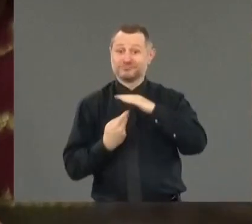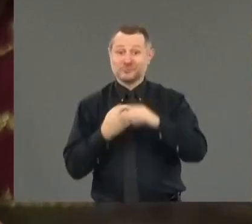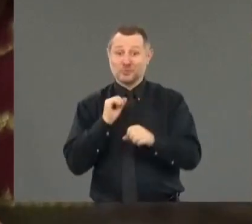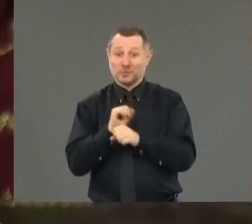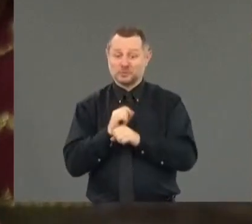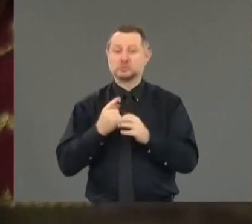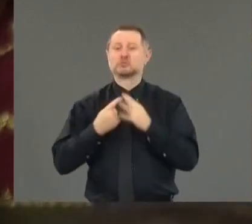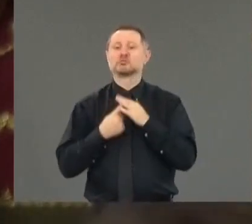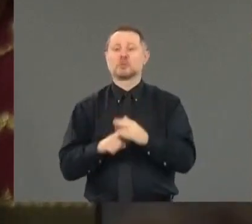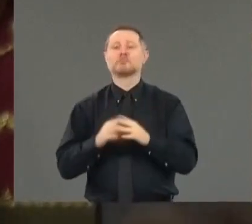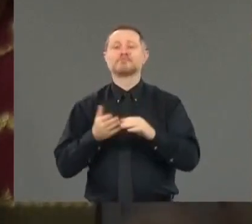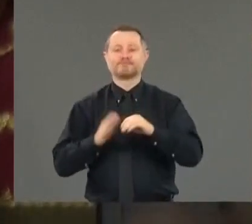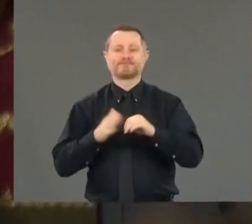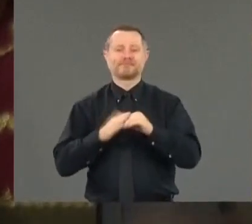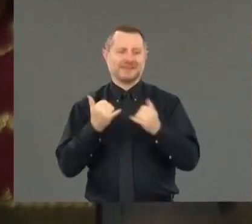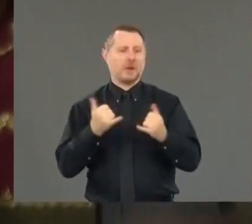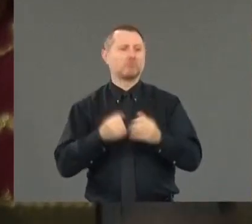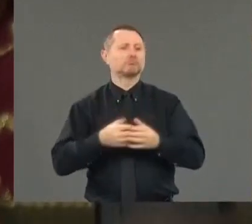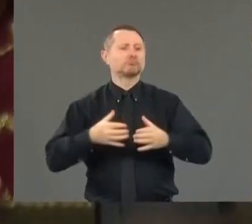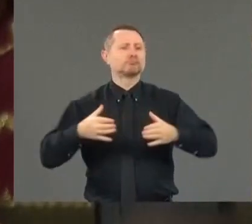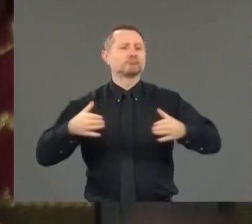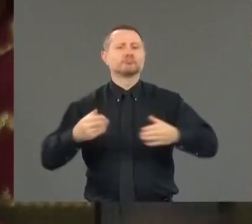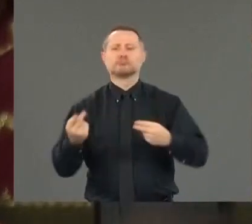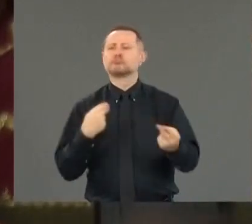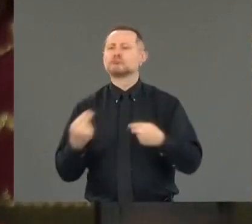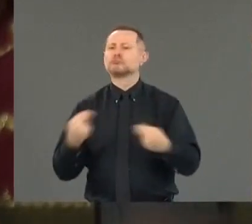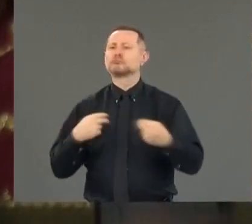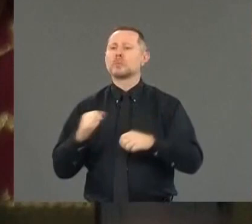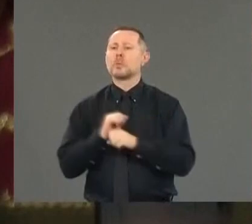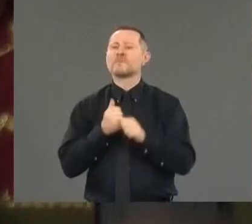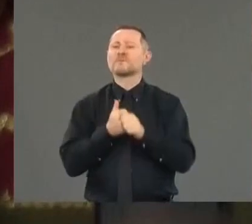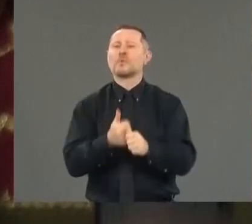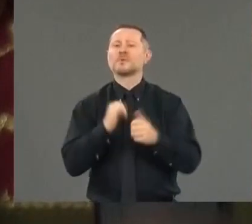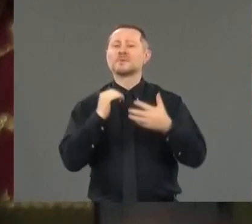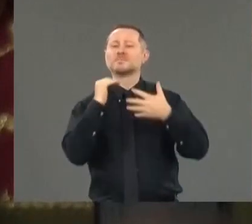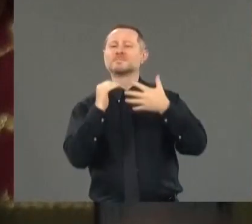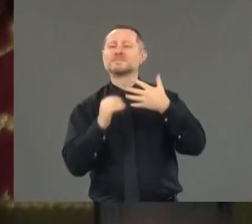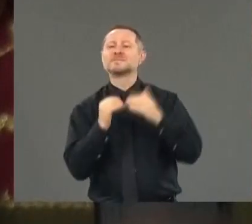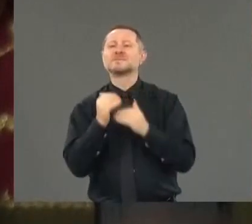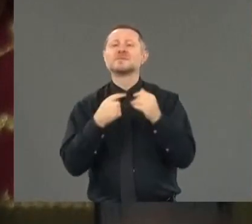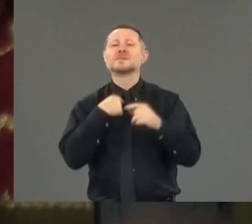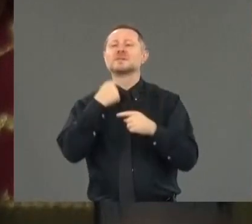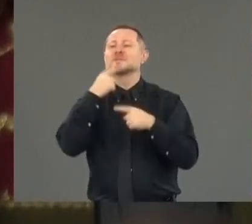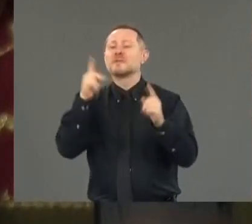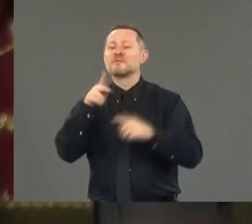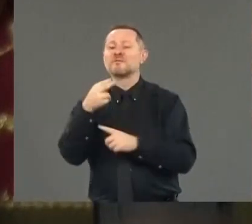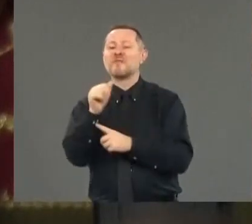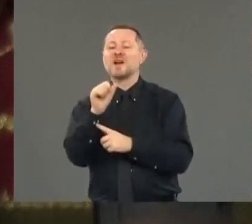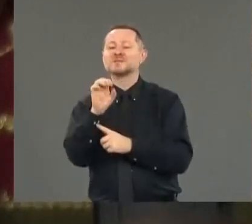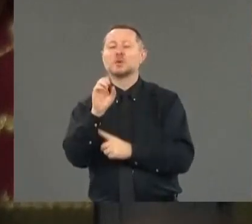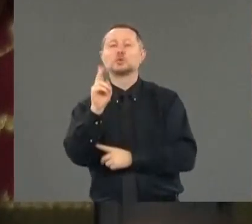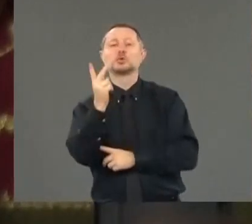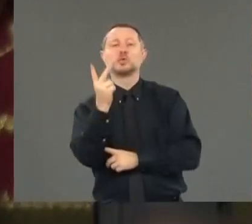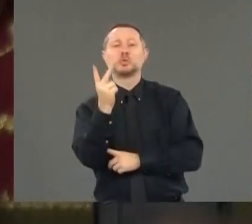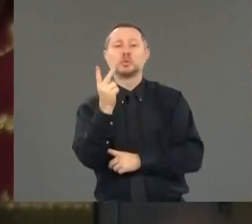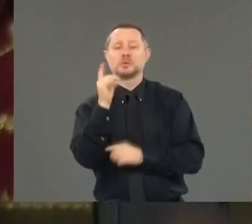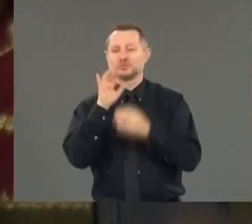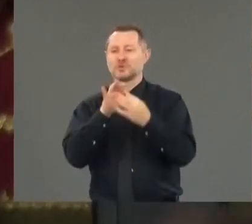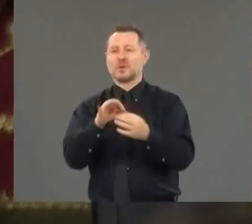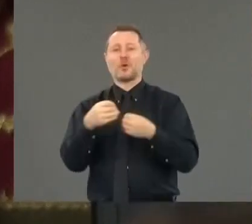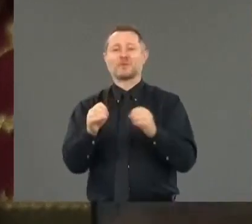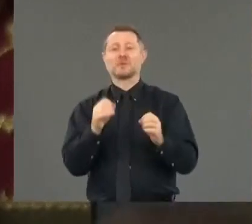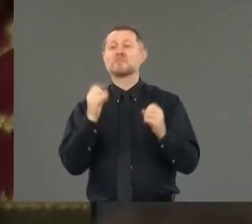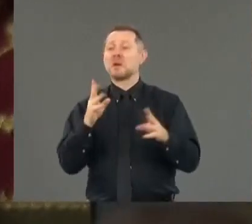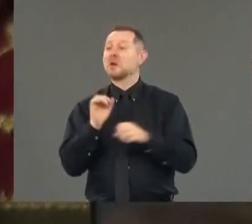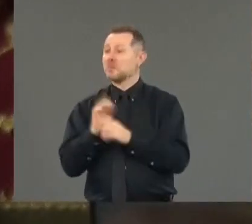up protocols. They will follow similar protocols to what we put out for phase 2 for offices. But there are also a lot of workers who are